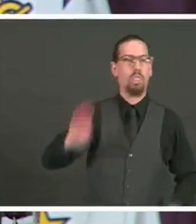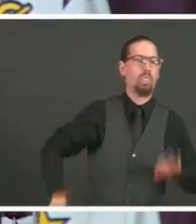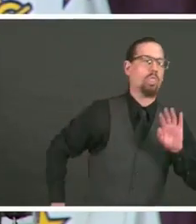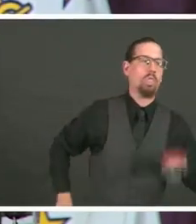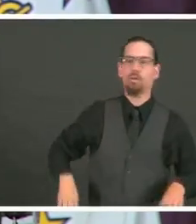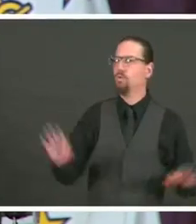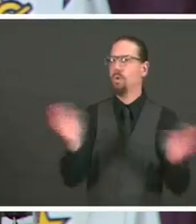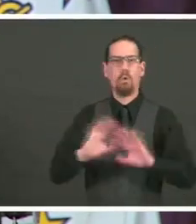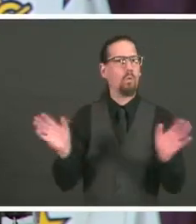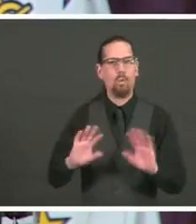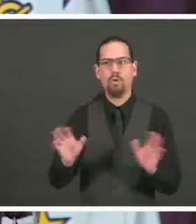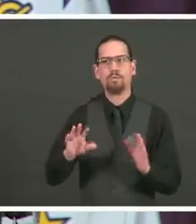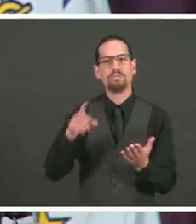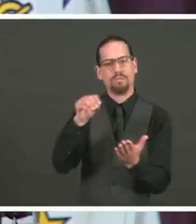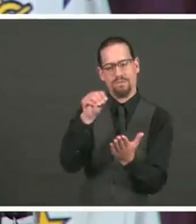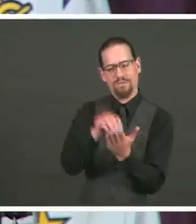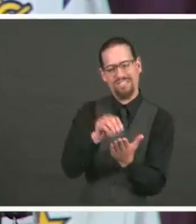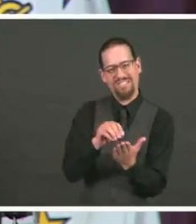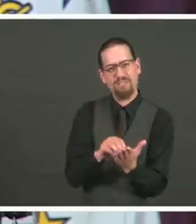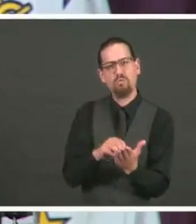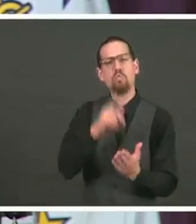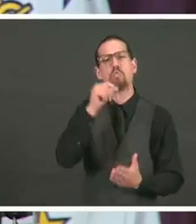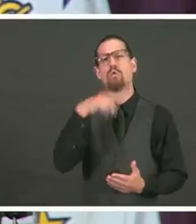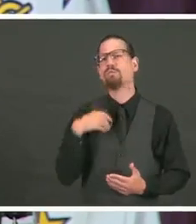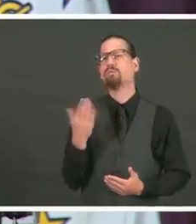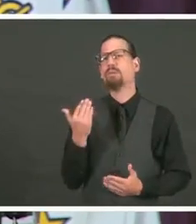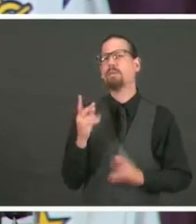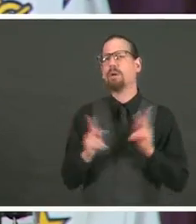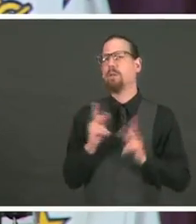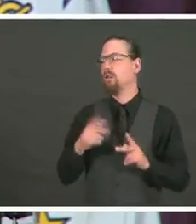be. I'd ask you, please, right now,